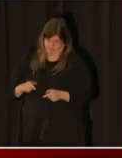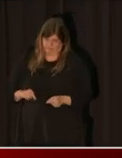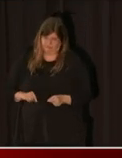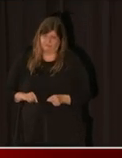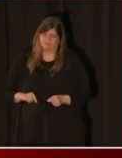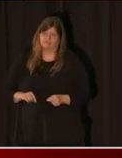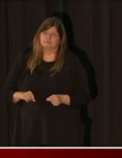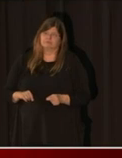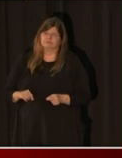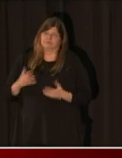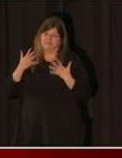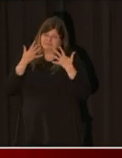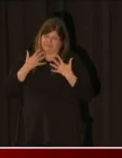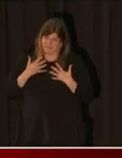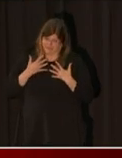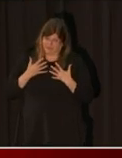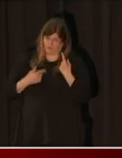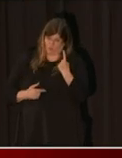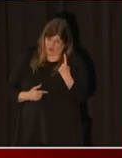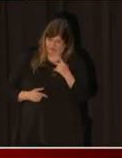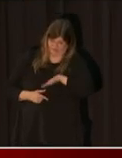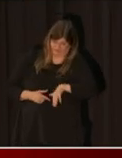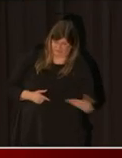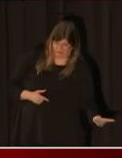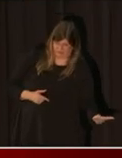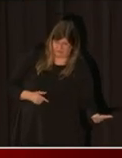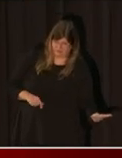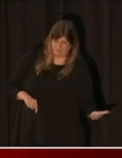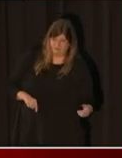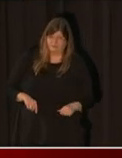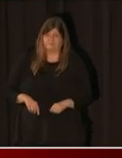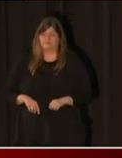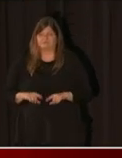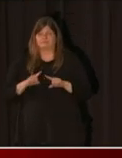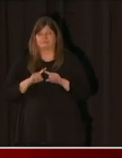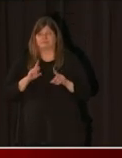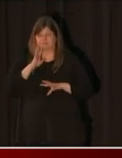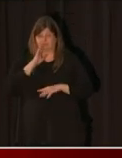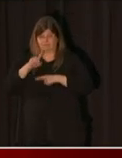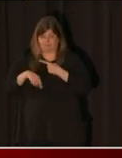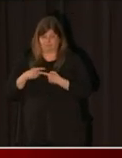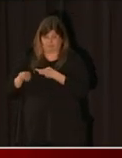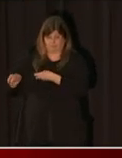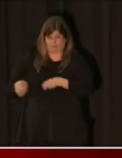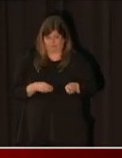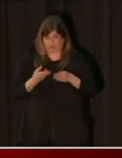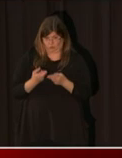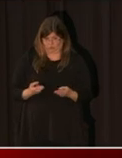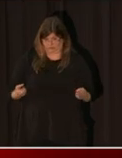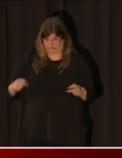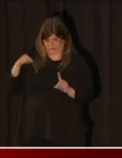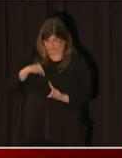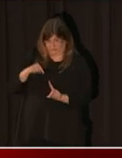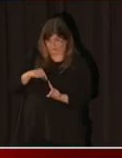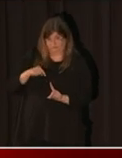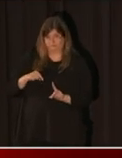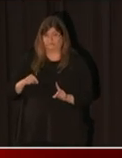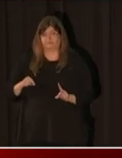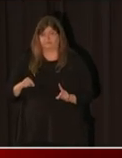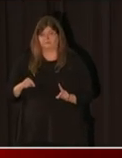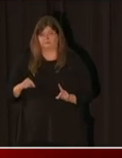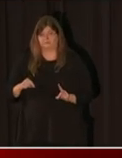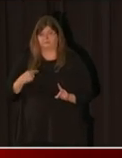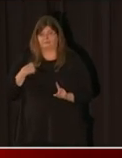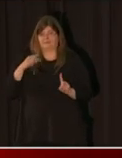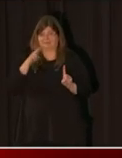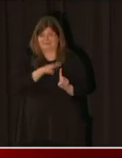Unfortunately, one of those was a homicide. But with regards to shifting of resources, in addition to the folks that I have assigned to